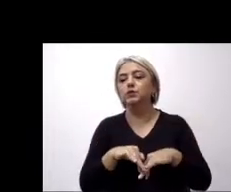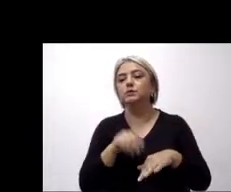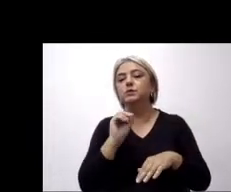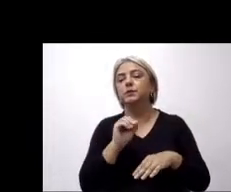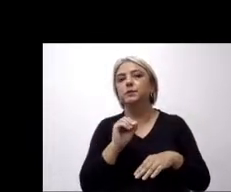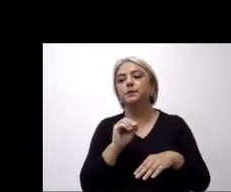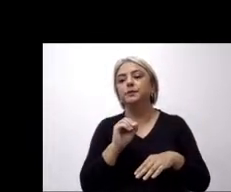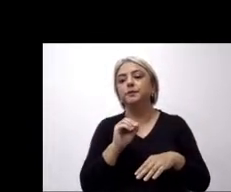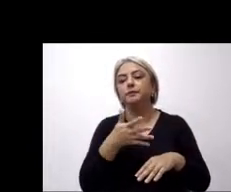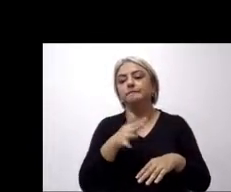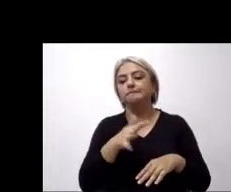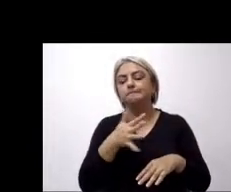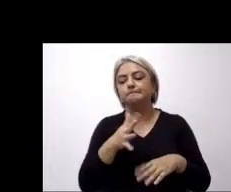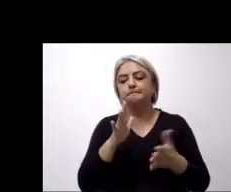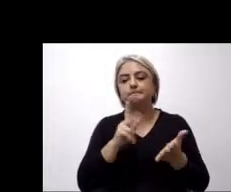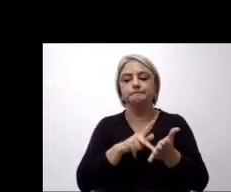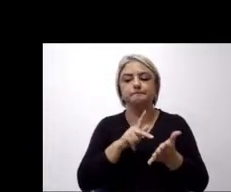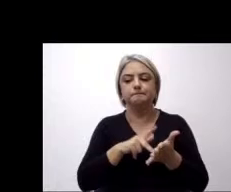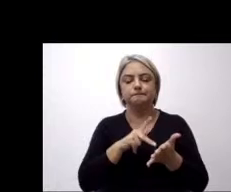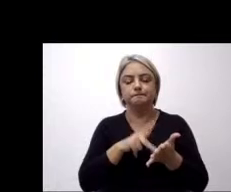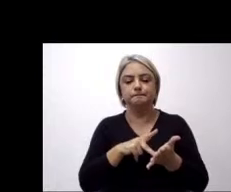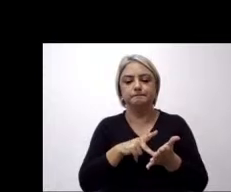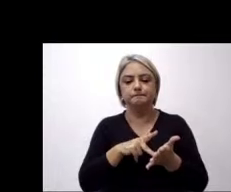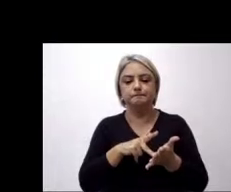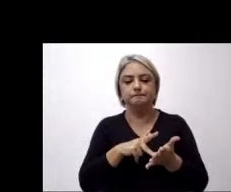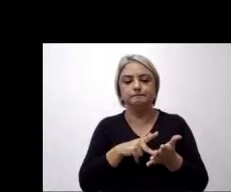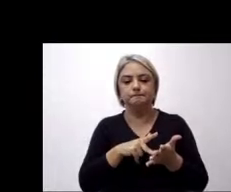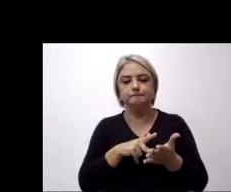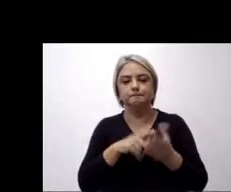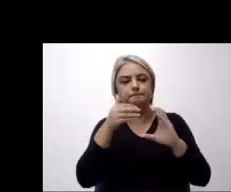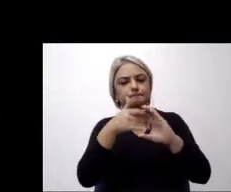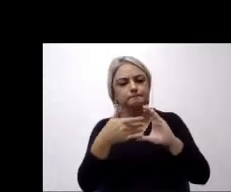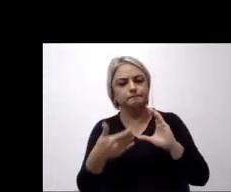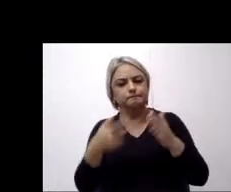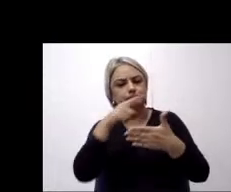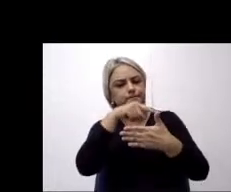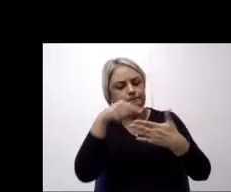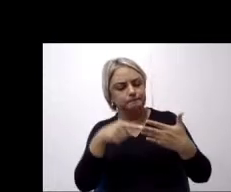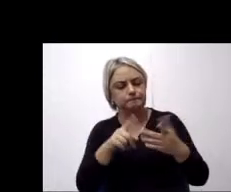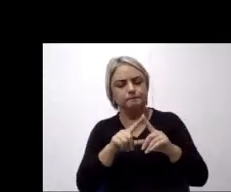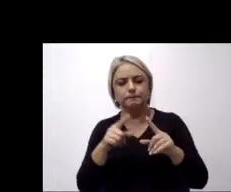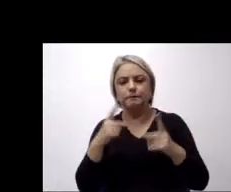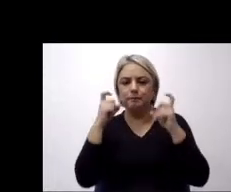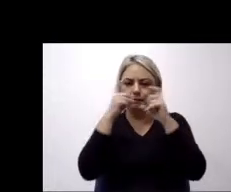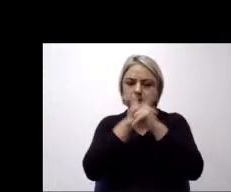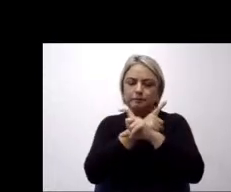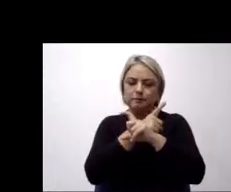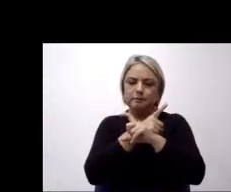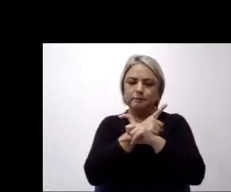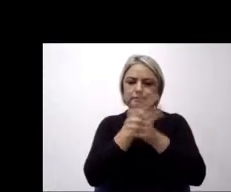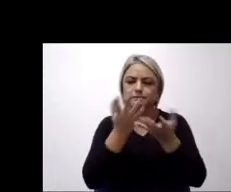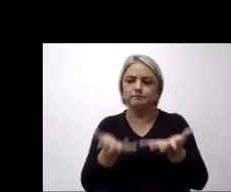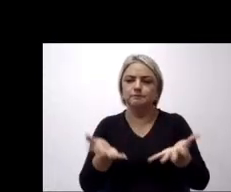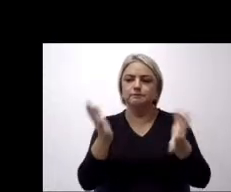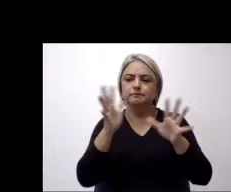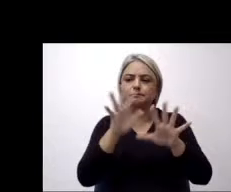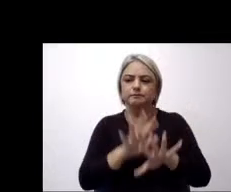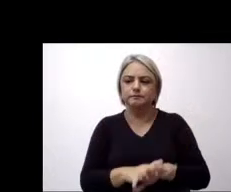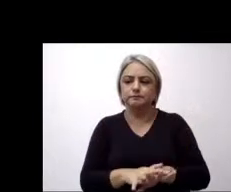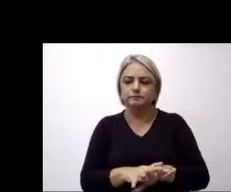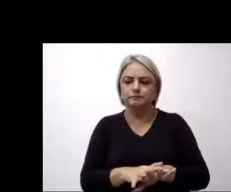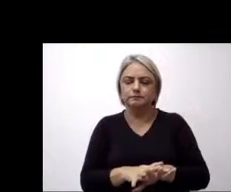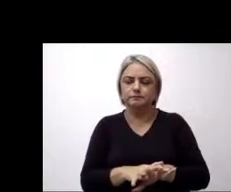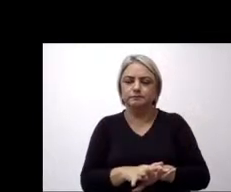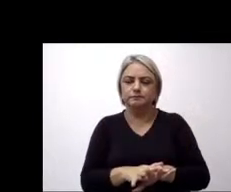in a lot of aspects, but we have difficulty to be integrated in the specificity of the